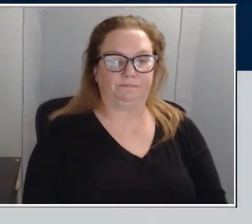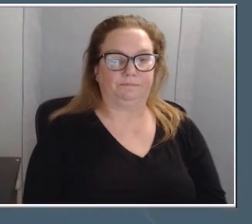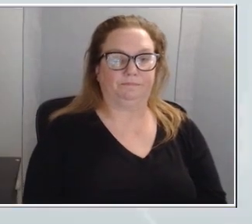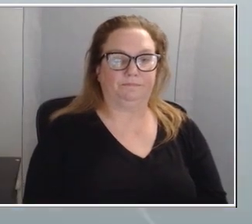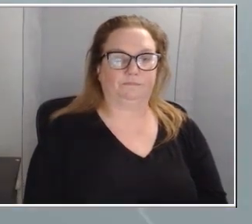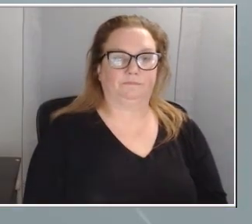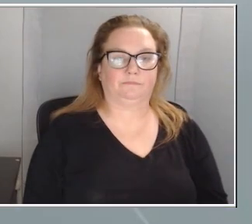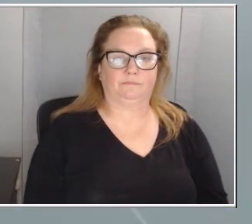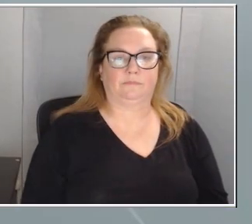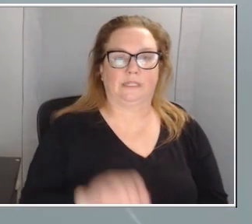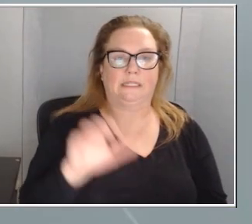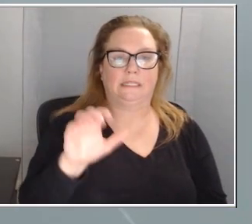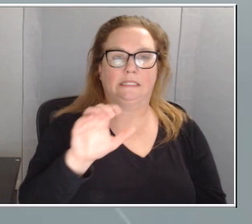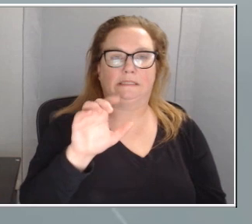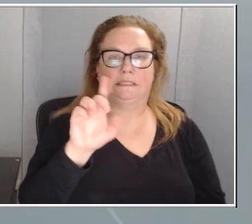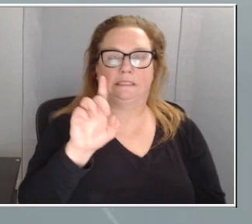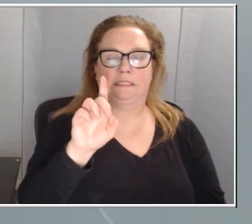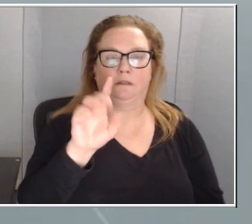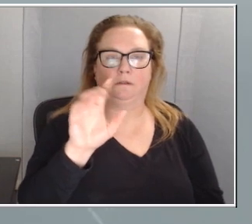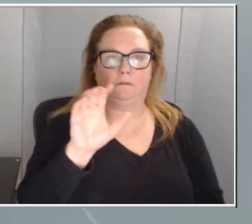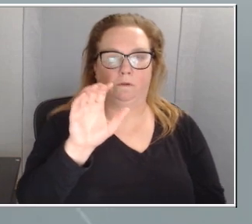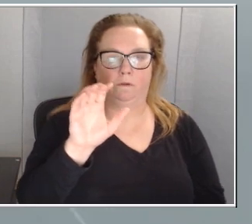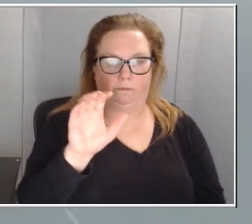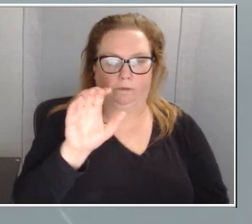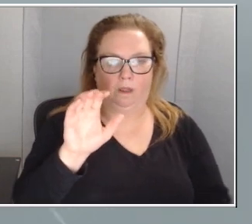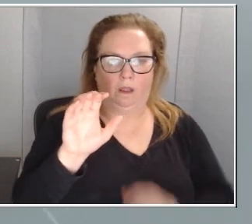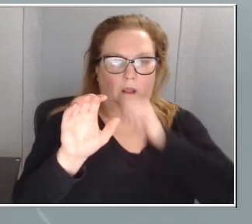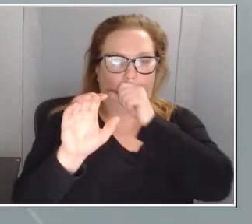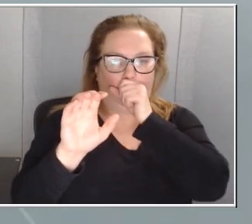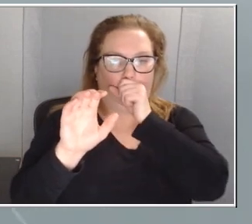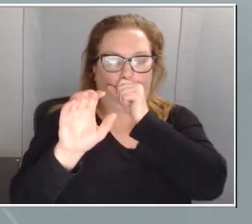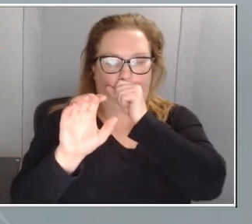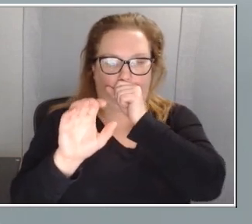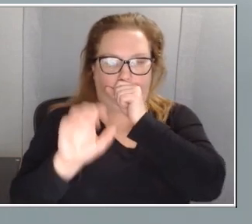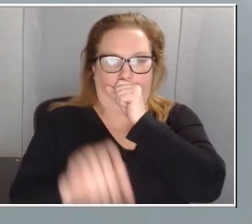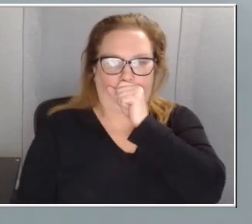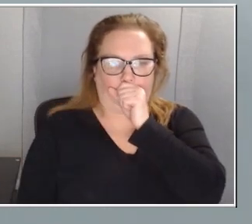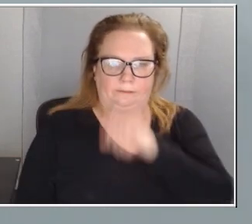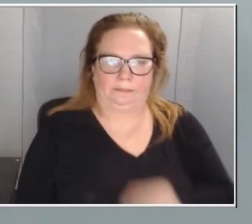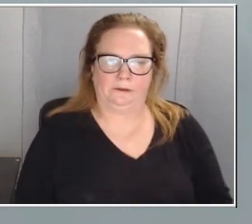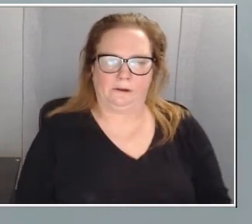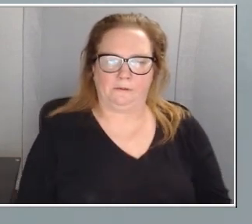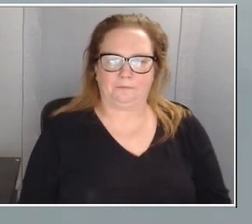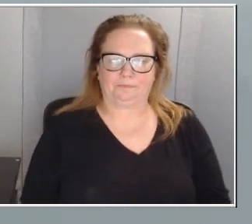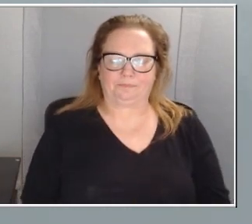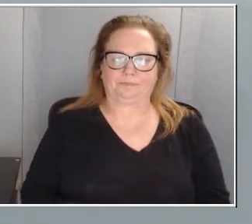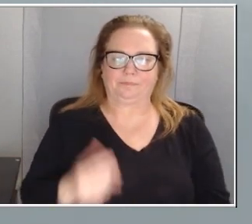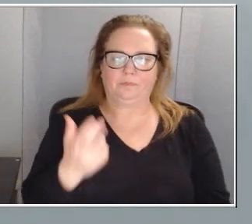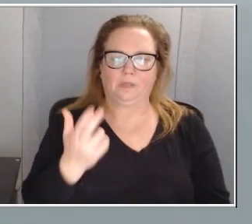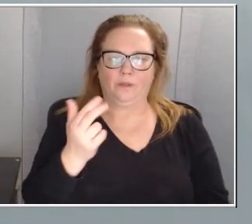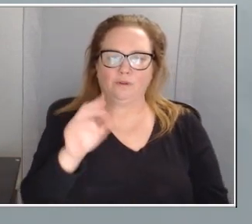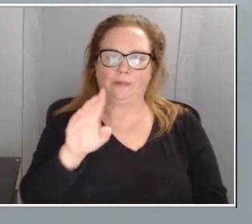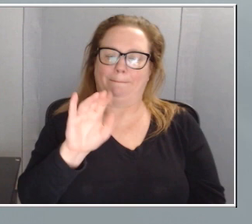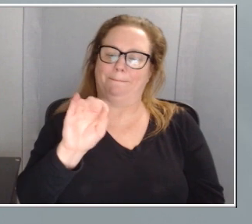to the CDC and the Food and Drug Administration. Despite 13 billion doses across the world, he was concerned about the